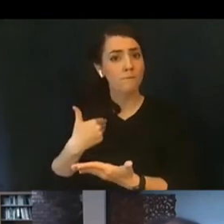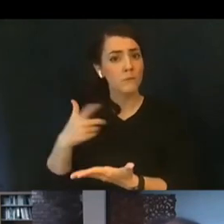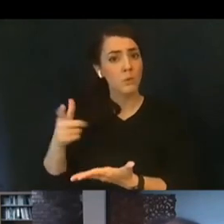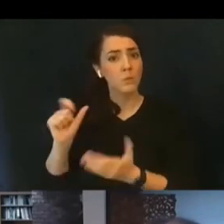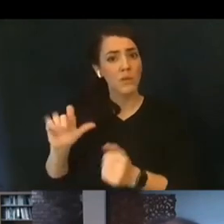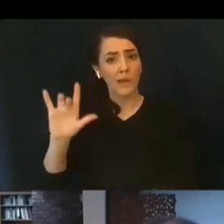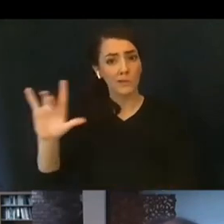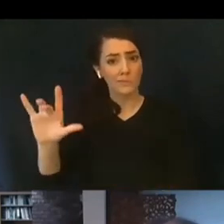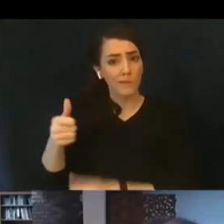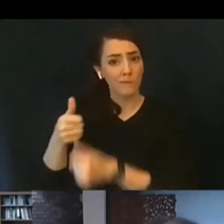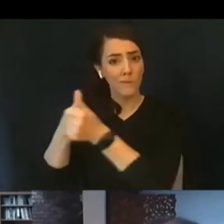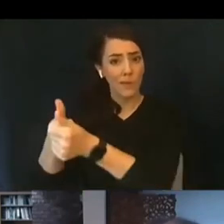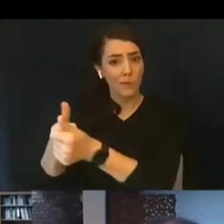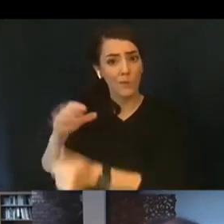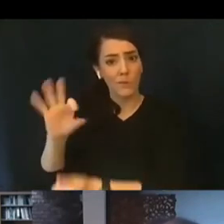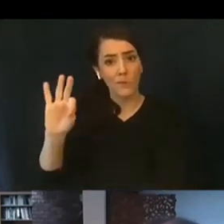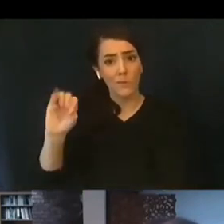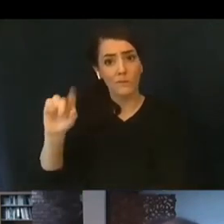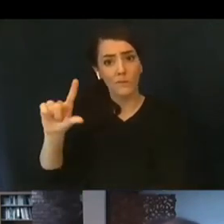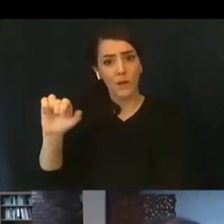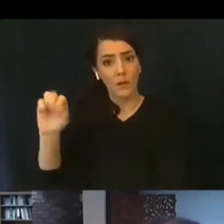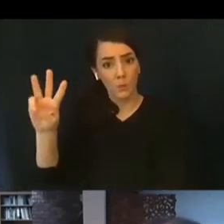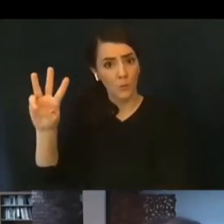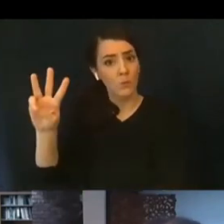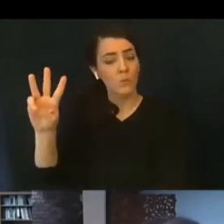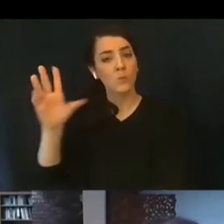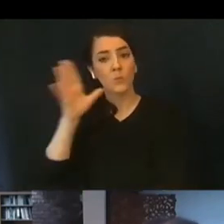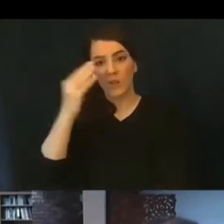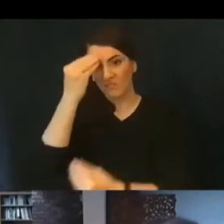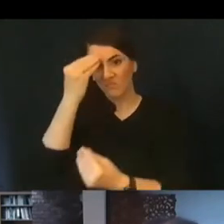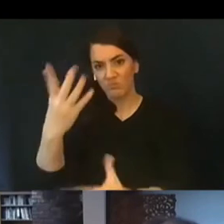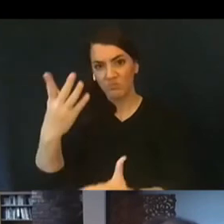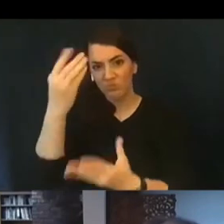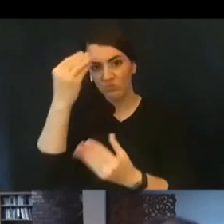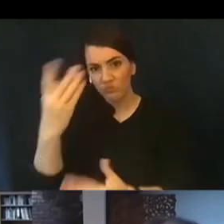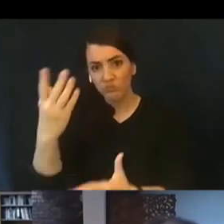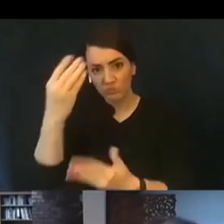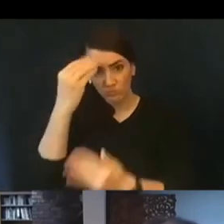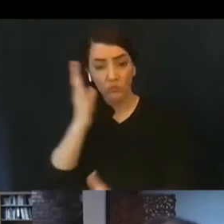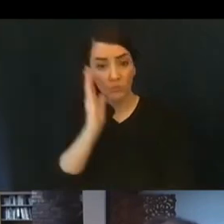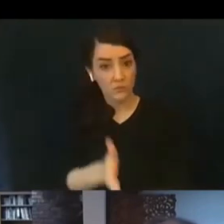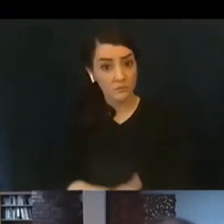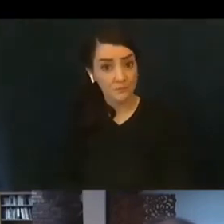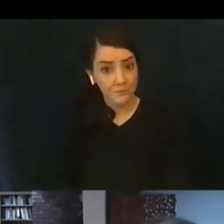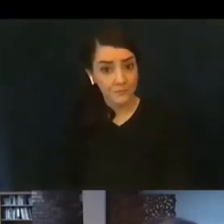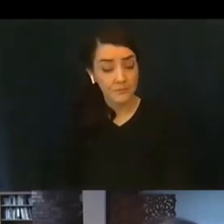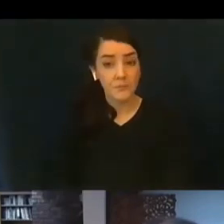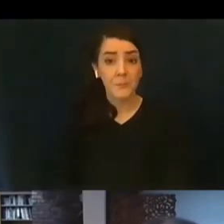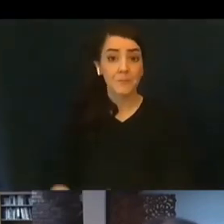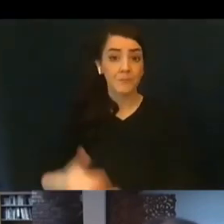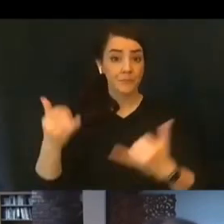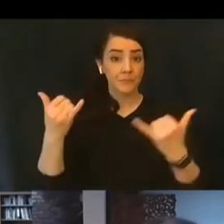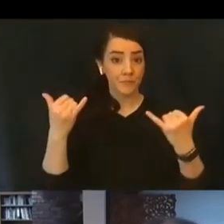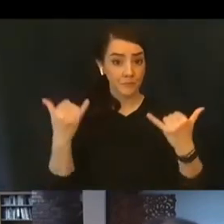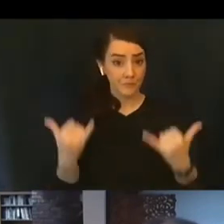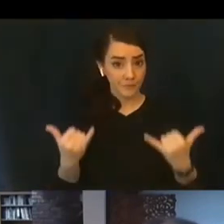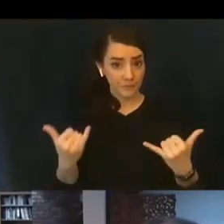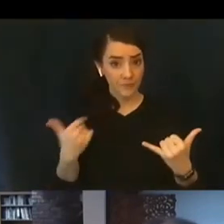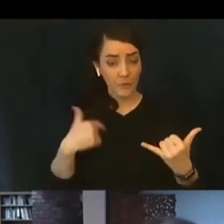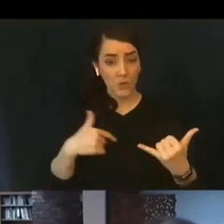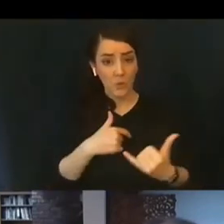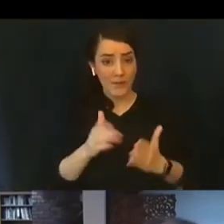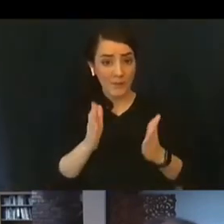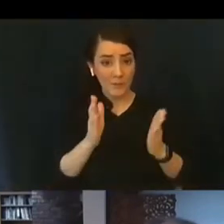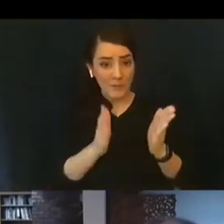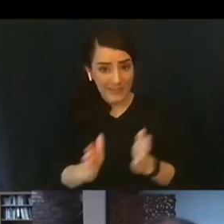let you know that at this time we're already planning, um, it's in the works, uh, presentation of